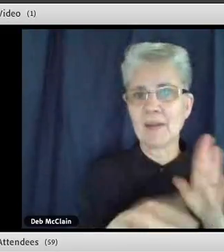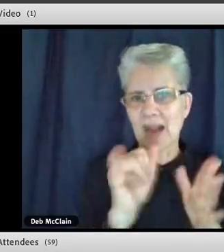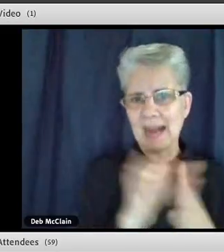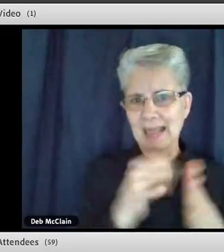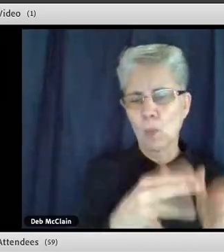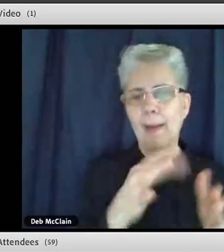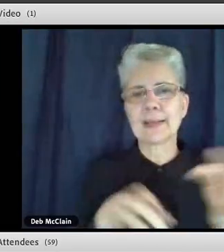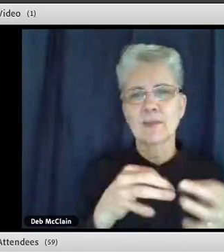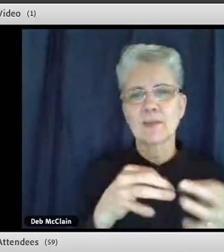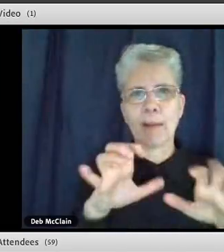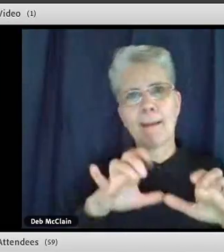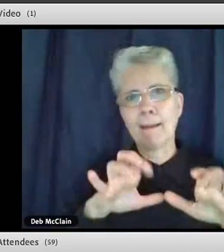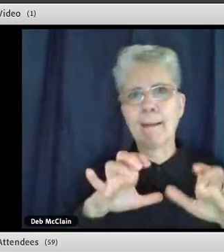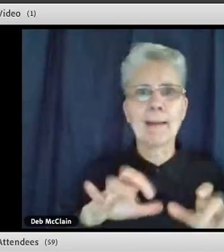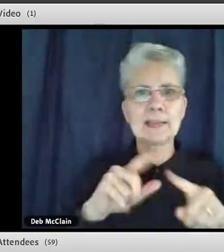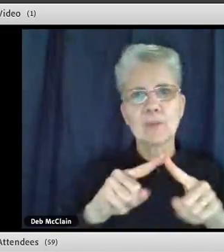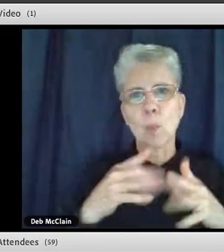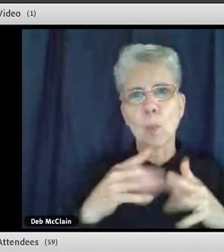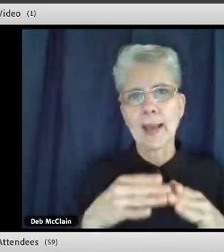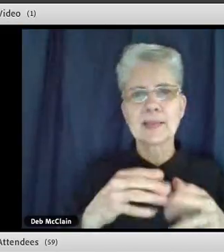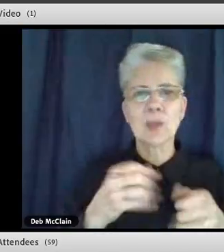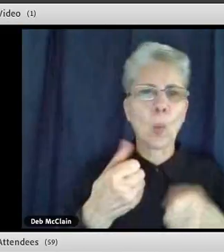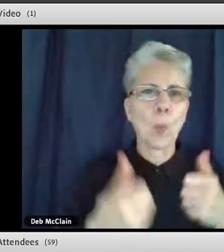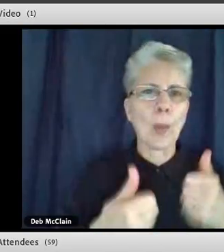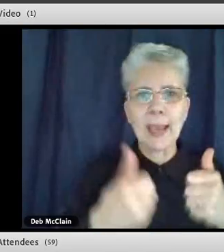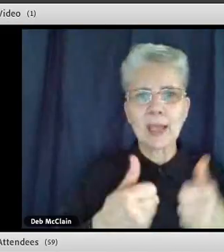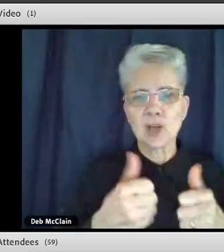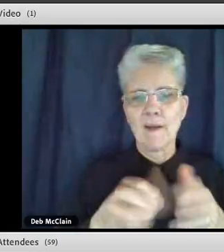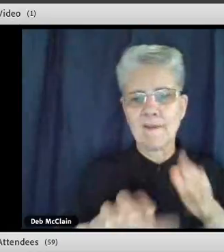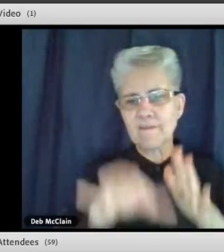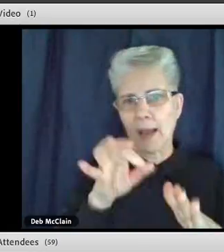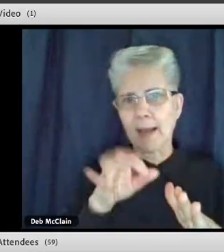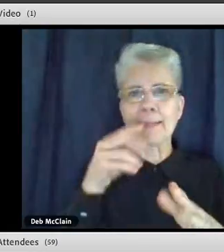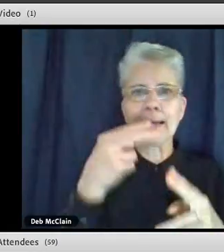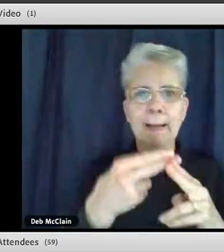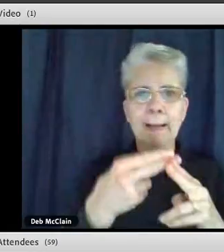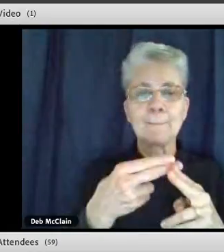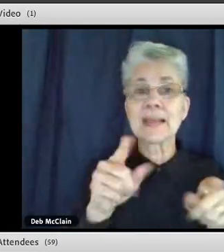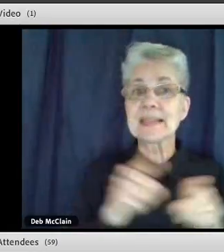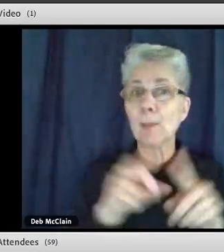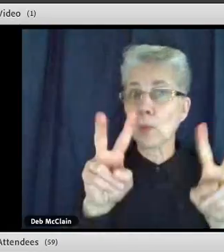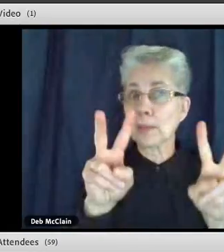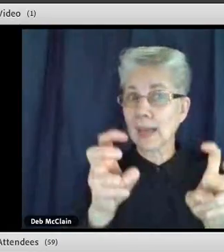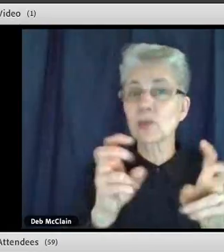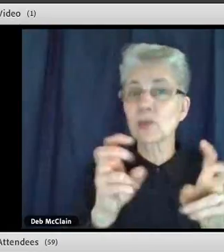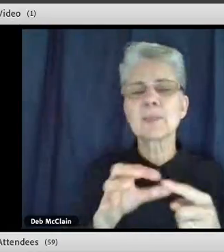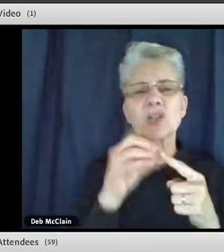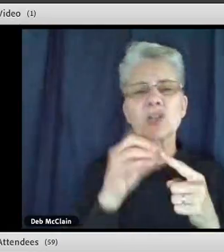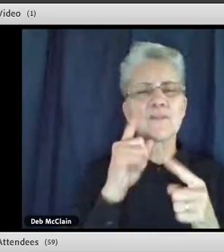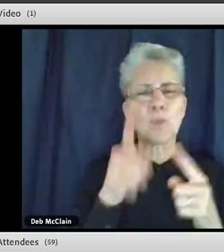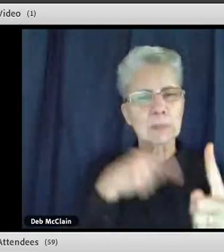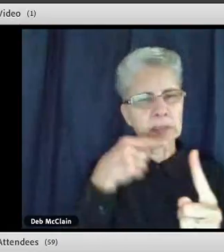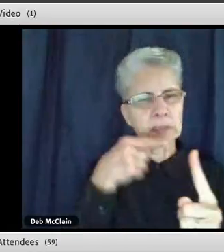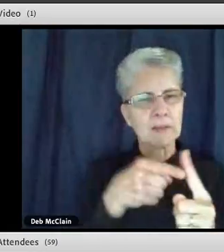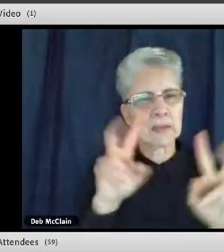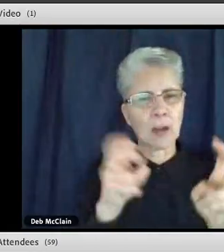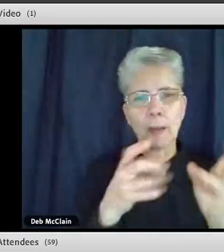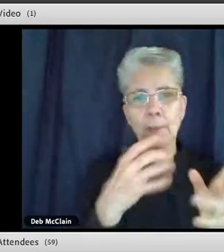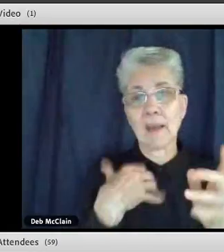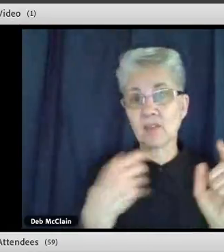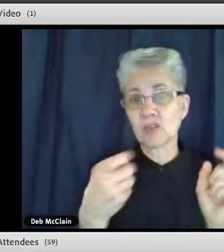to type in all these many different ways to find him. Same thing with titles, right? Especially for certain titles that maybe have